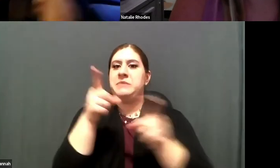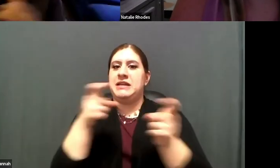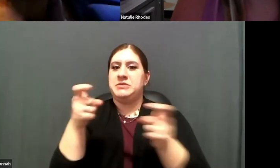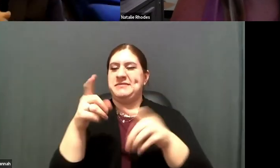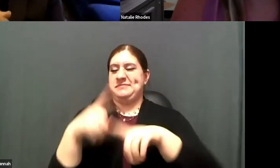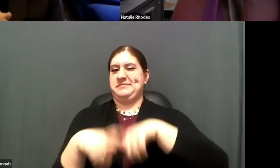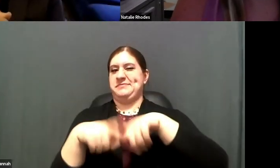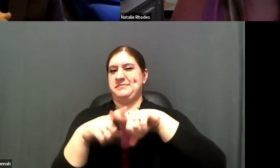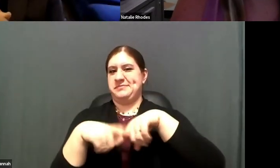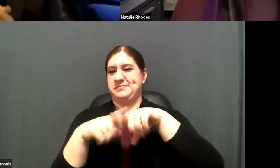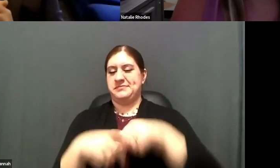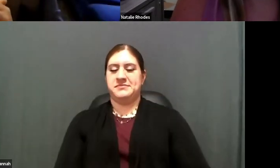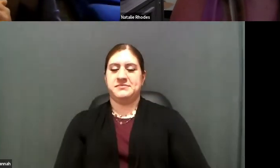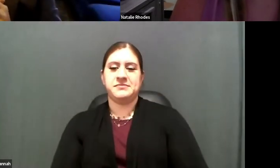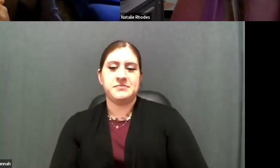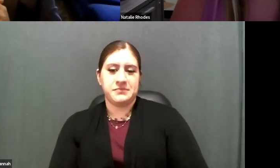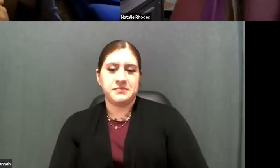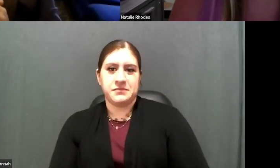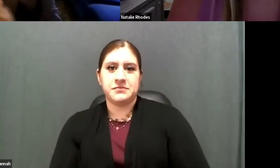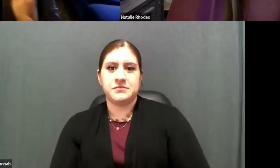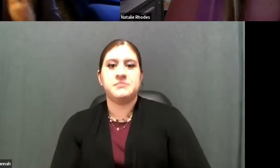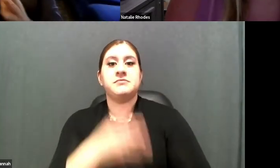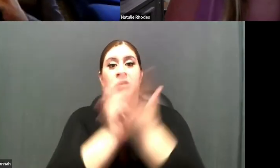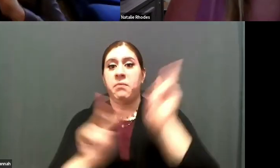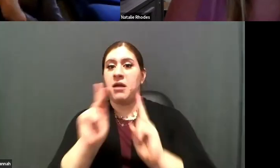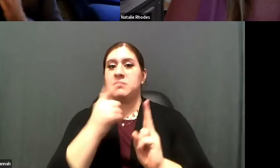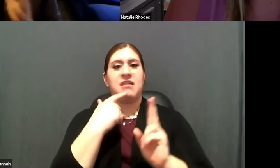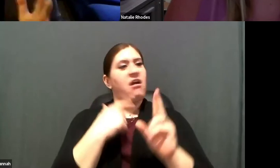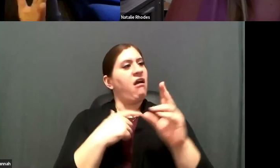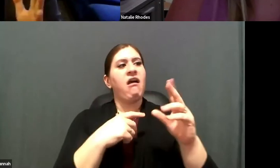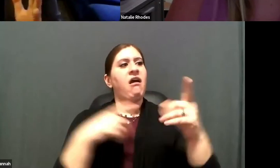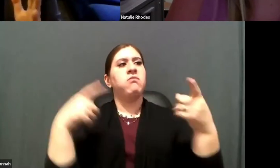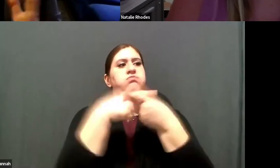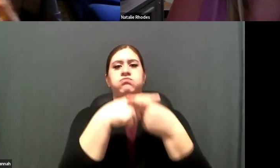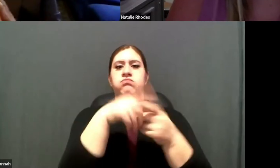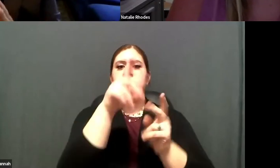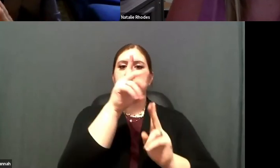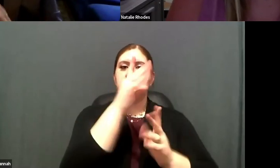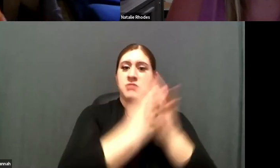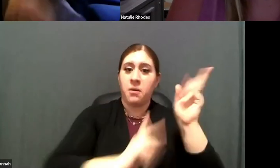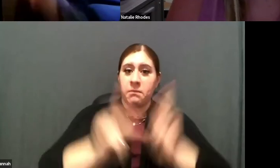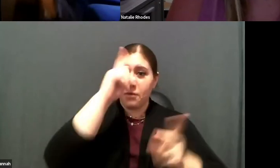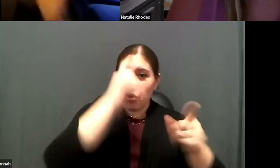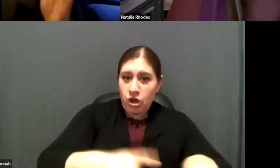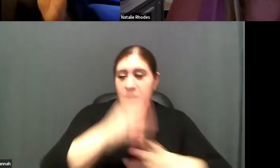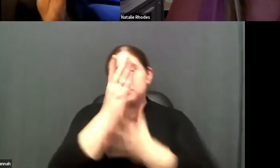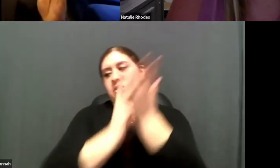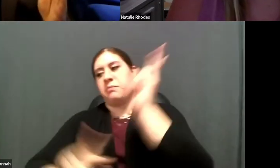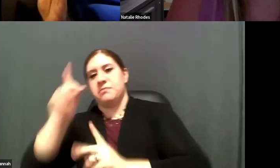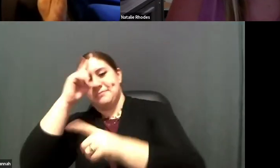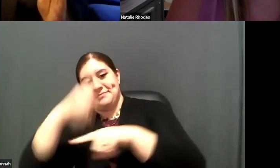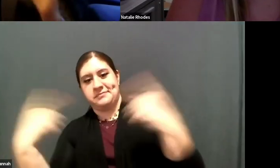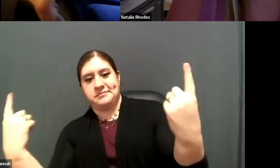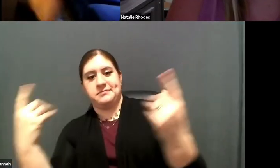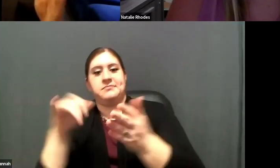what you're talking about. And then some say, no, there absolutely is a difference. There's this public